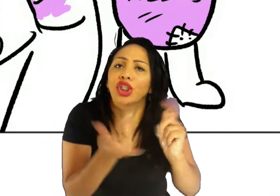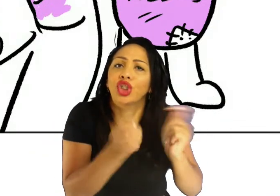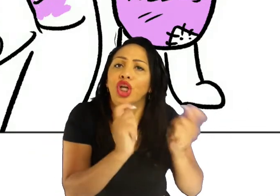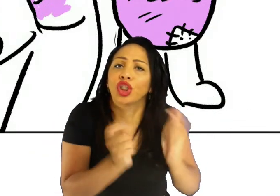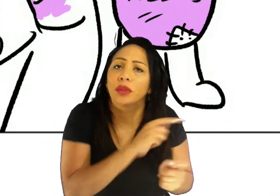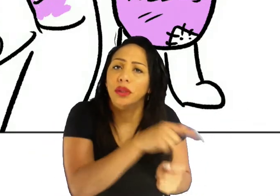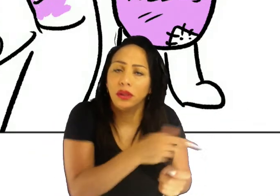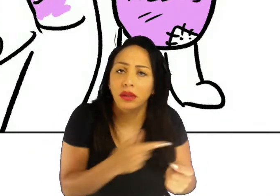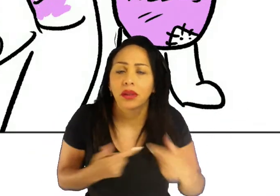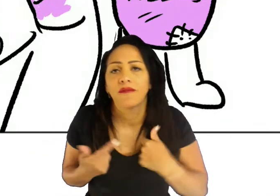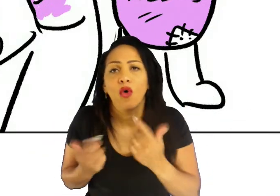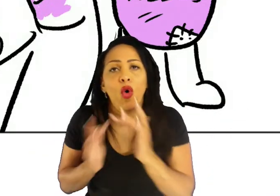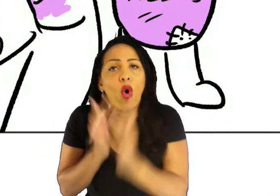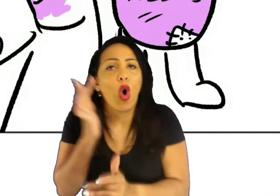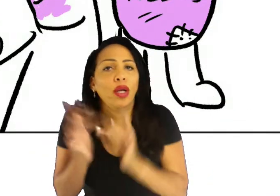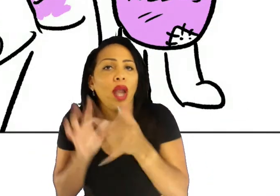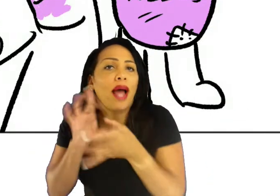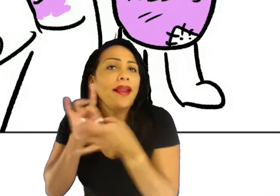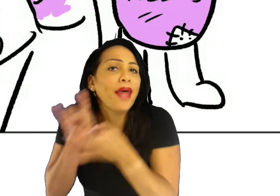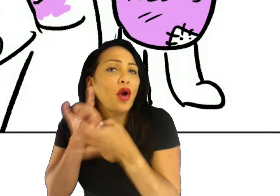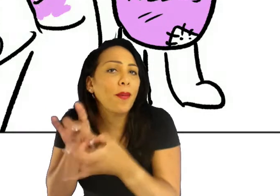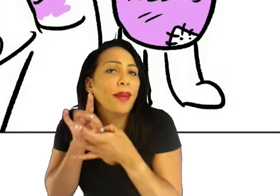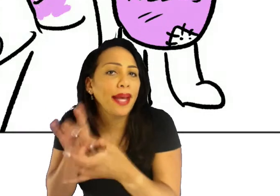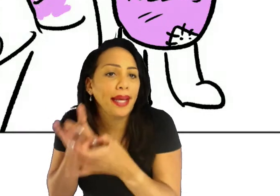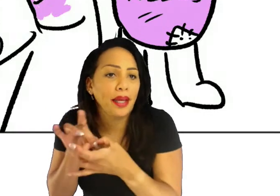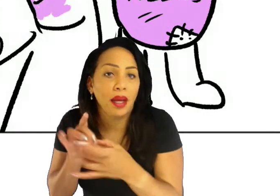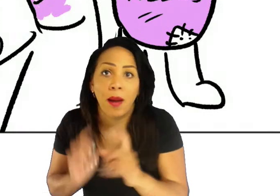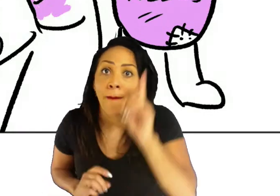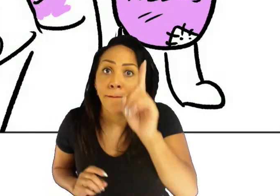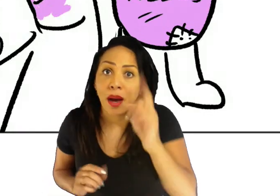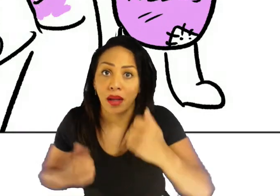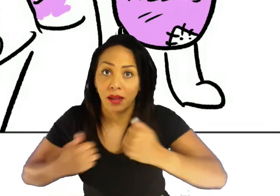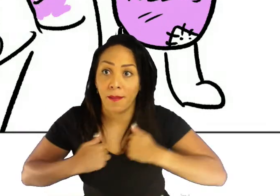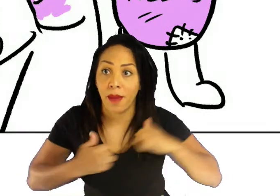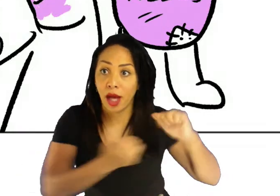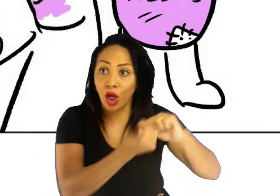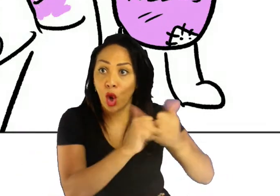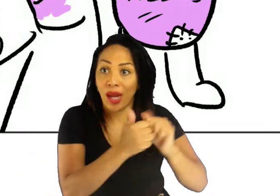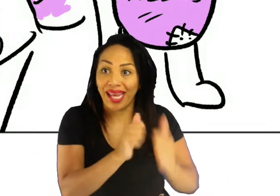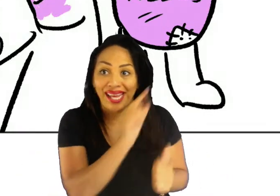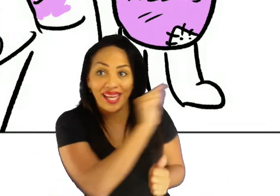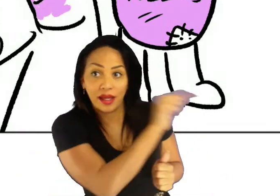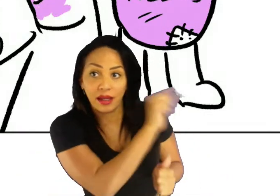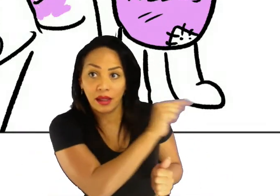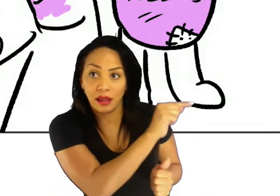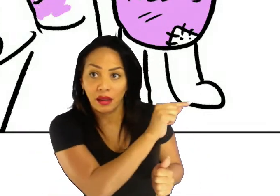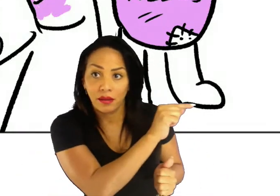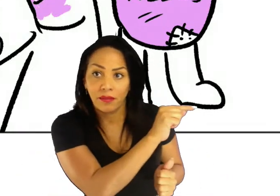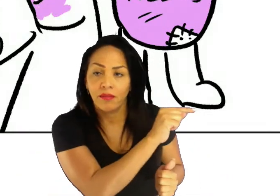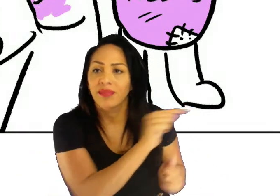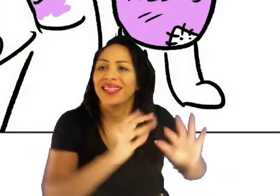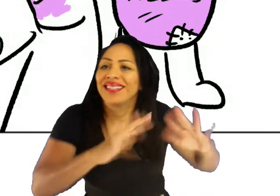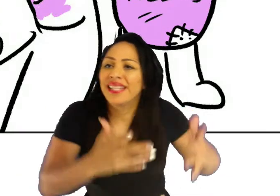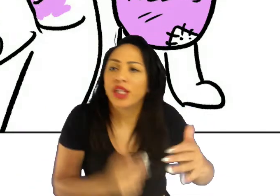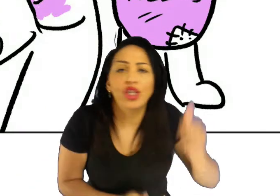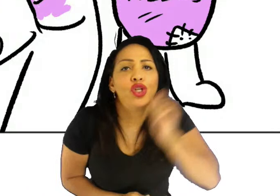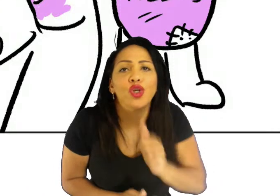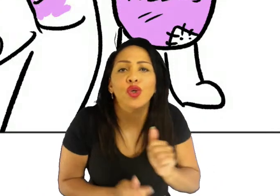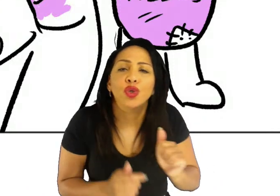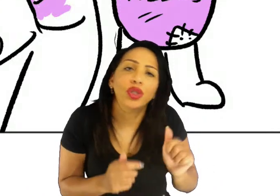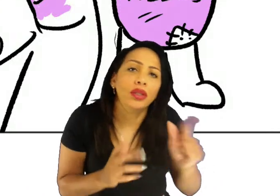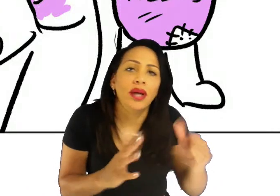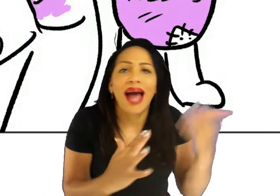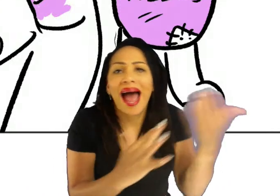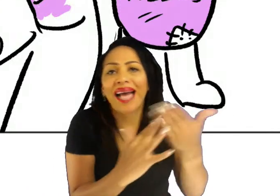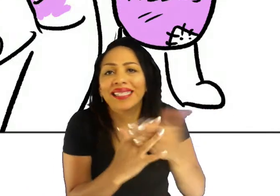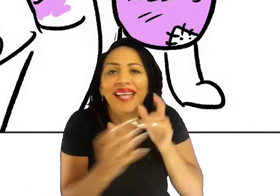my colleague, who would legally meet the definition of disability but didn't use the language and didn't use the language of access,